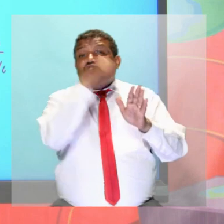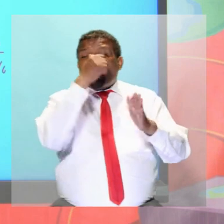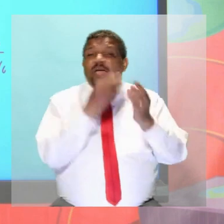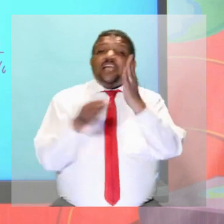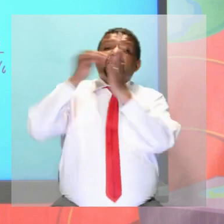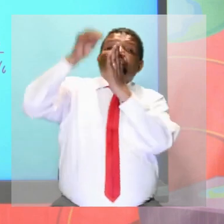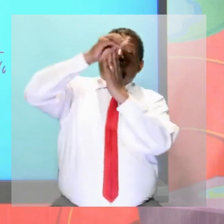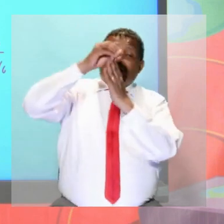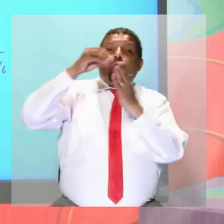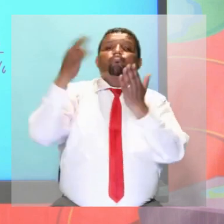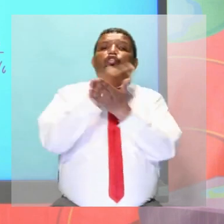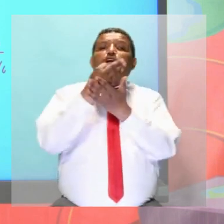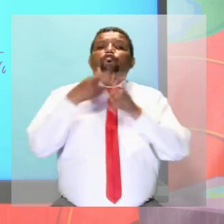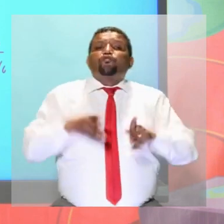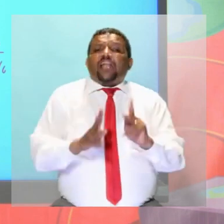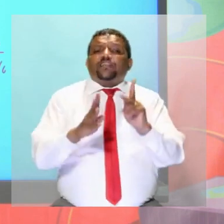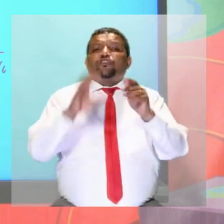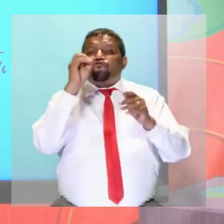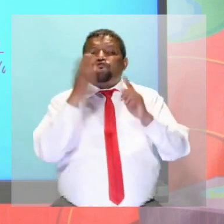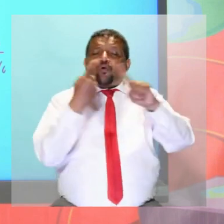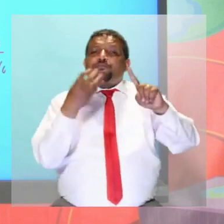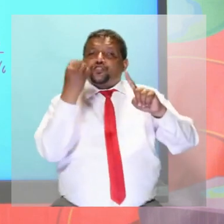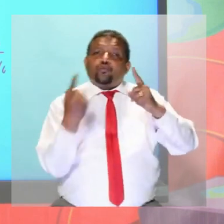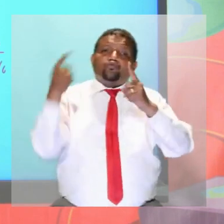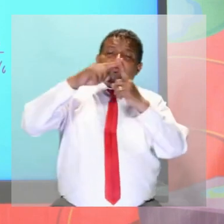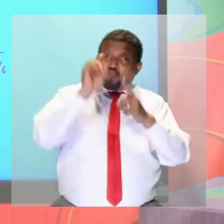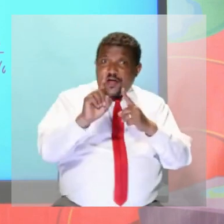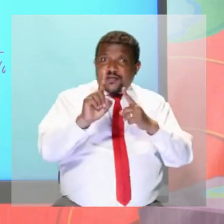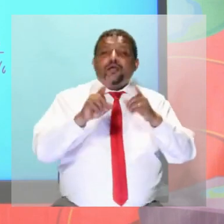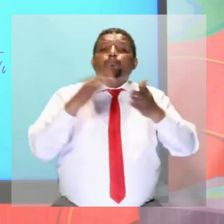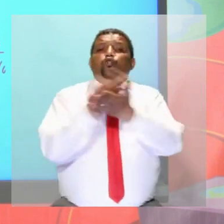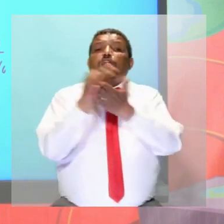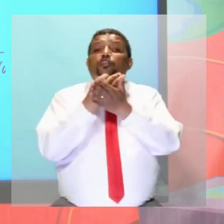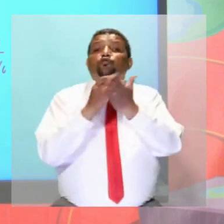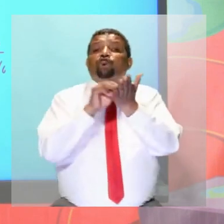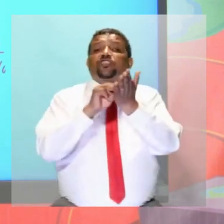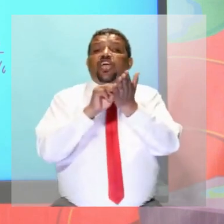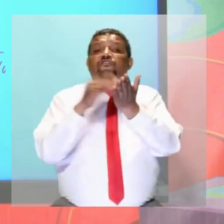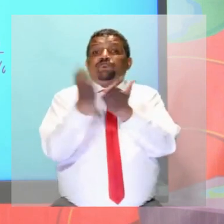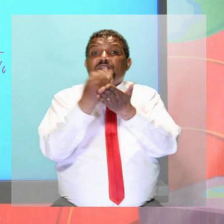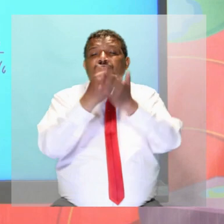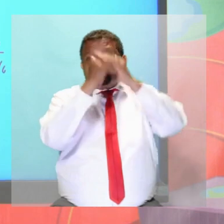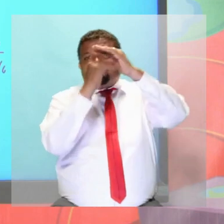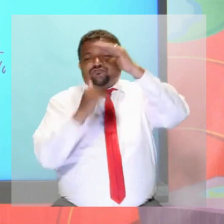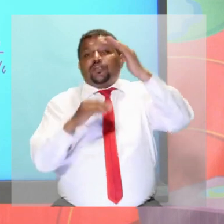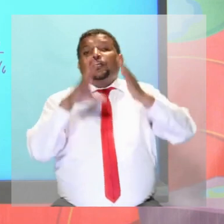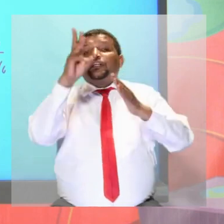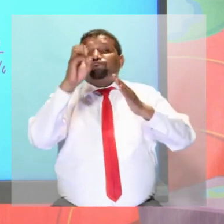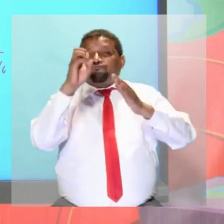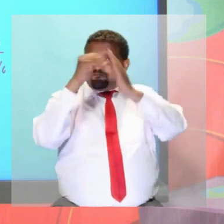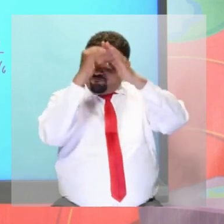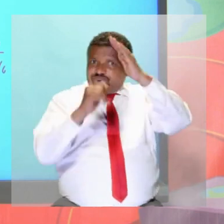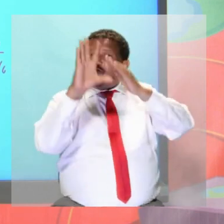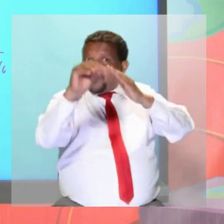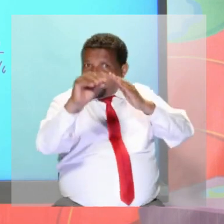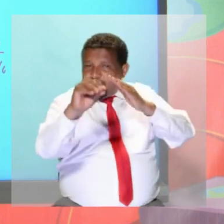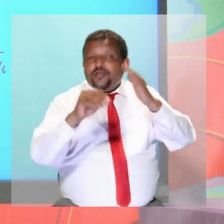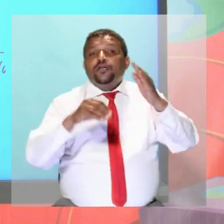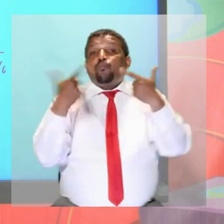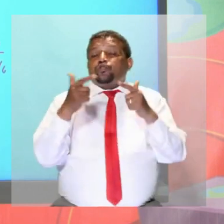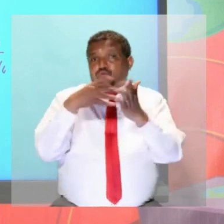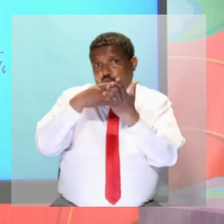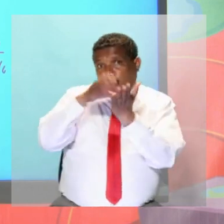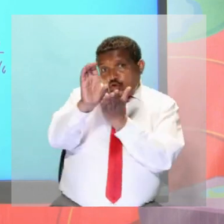from 0 to 1, if the production of teff declined from 60 quintal to 50 quintal, then the opportunity cost